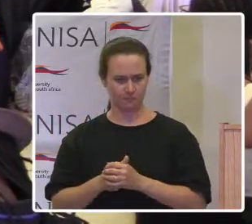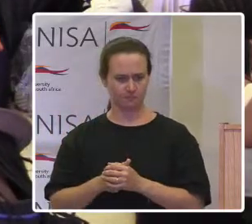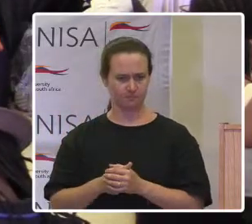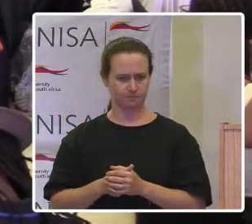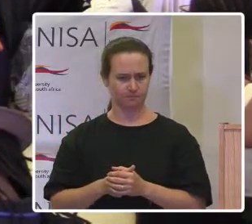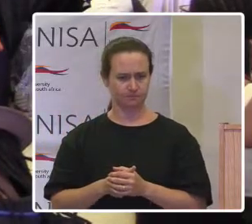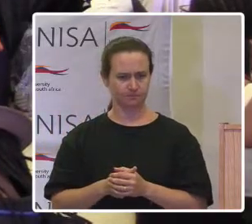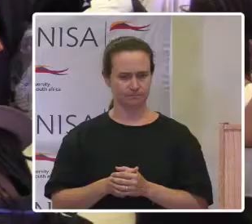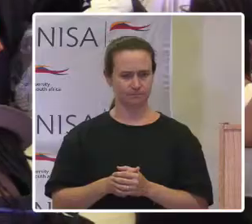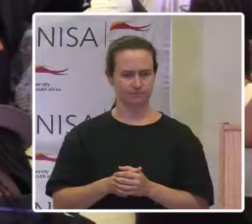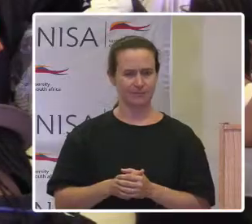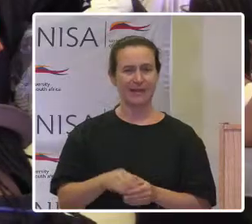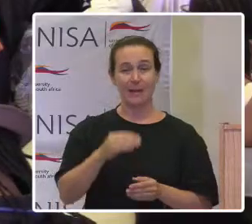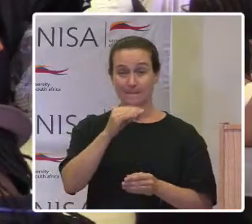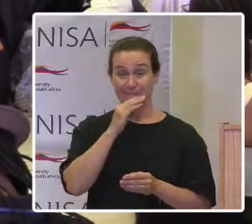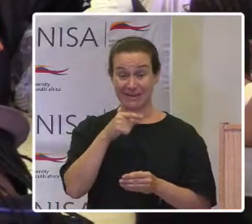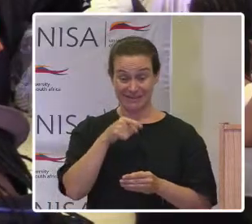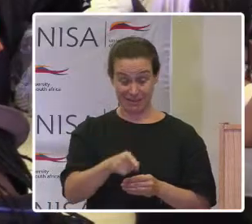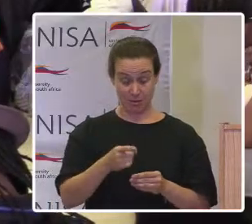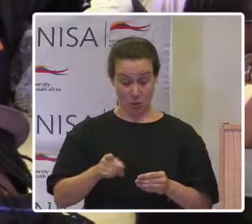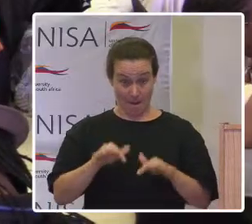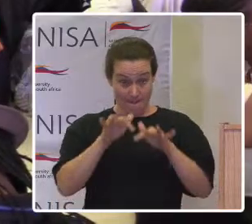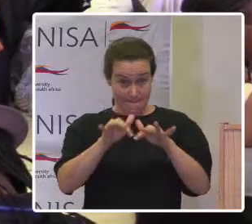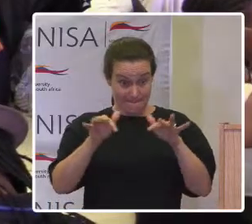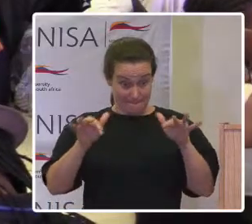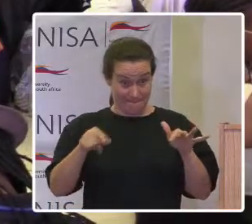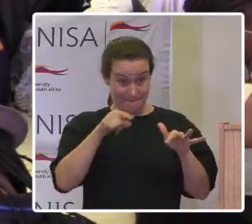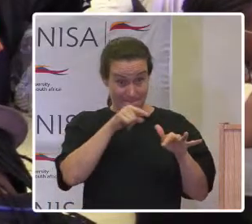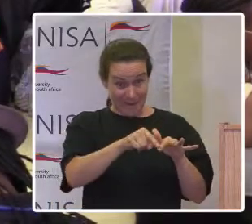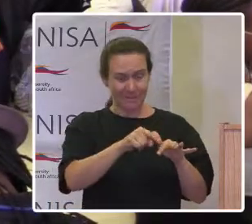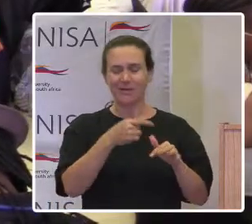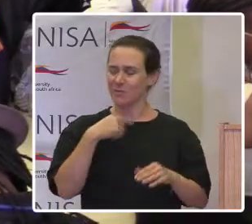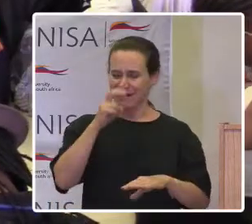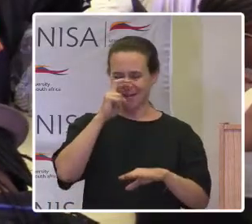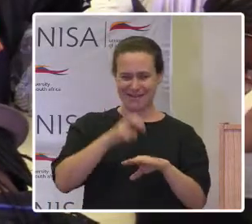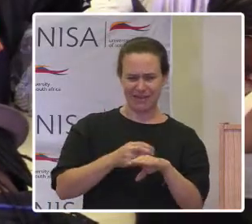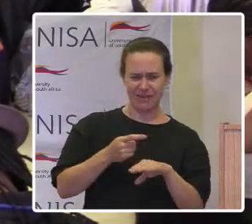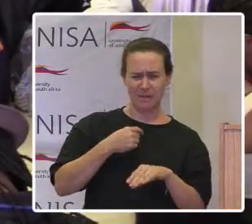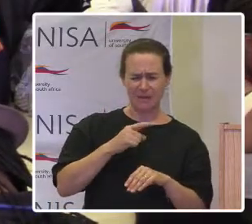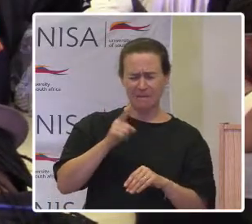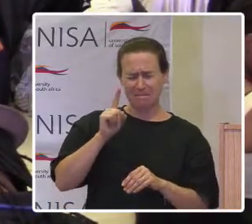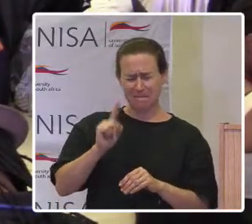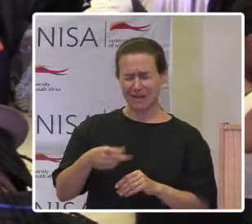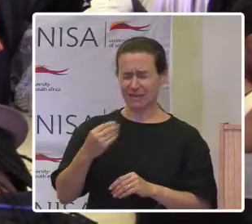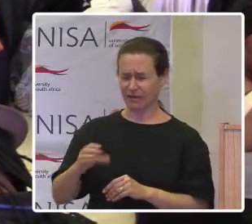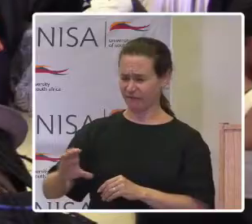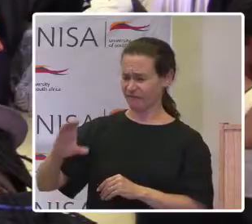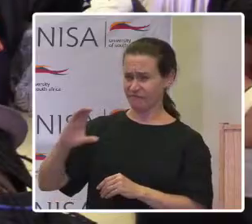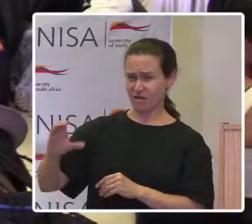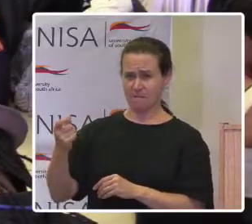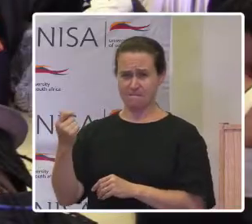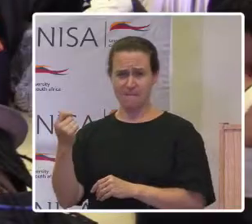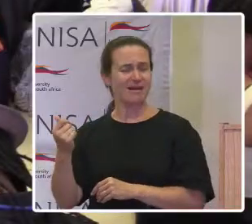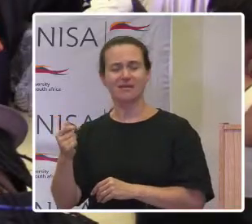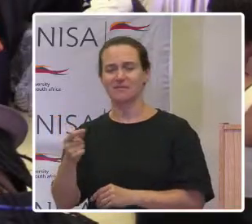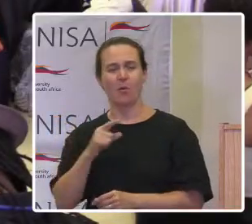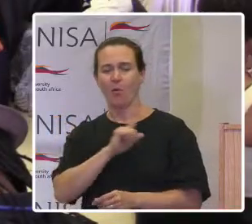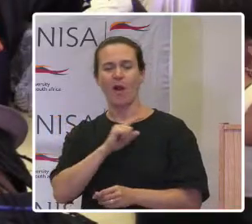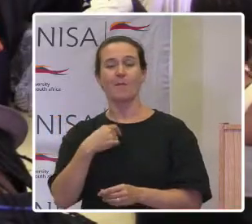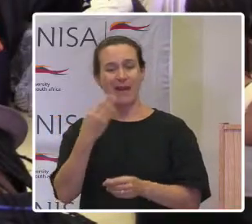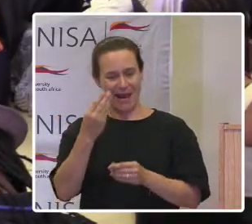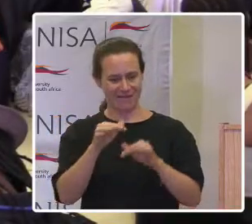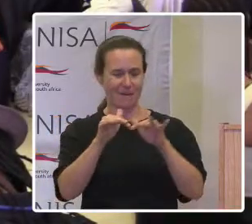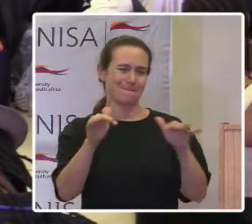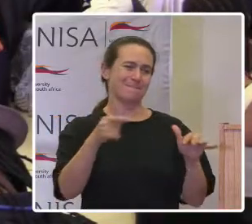it stabilizes that human capital that you don't really need to start with money. Yes. You can